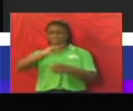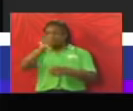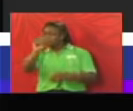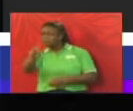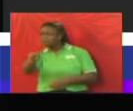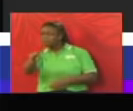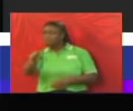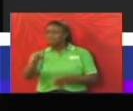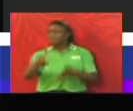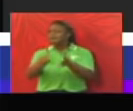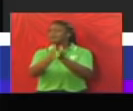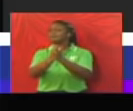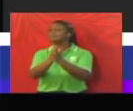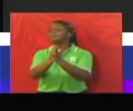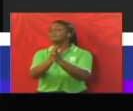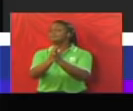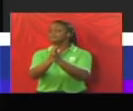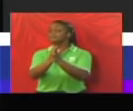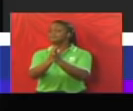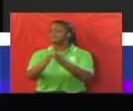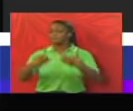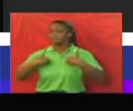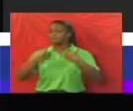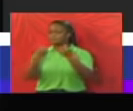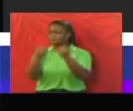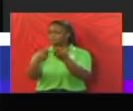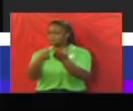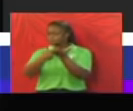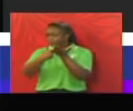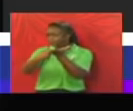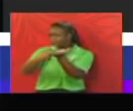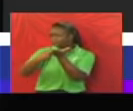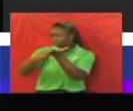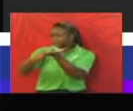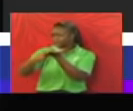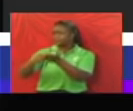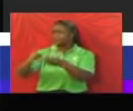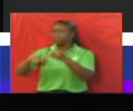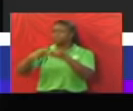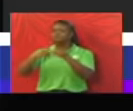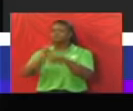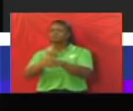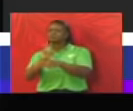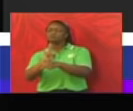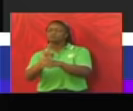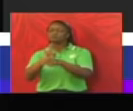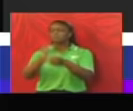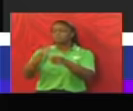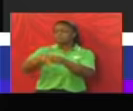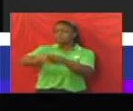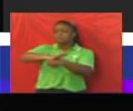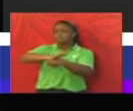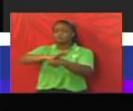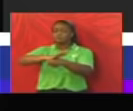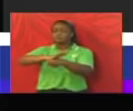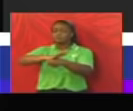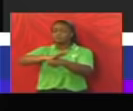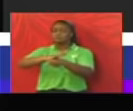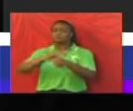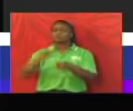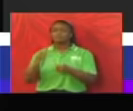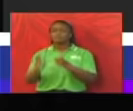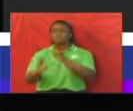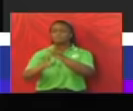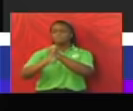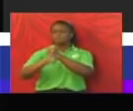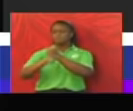been a lot of discussion recently about the use of something called COVID-19 blockers to sort of boost